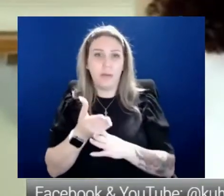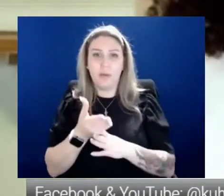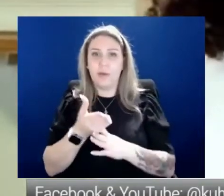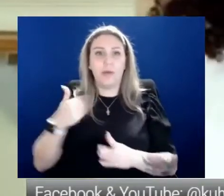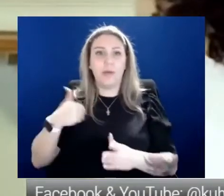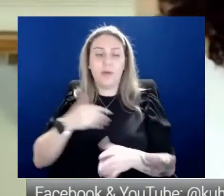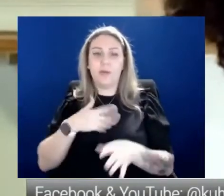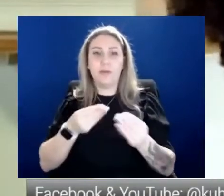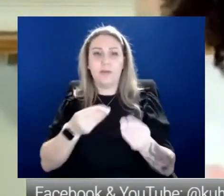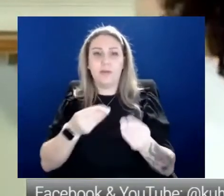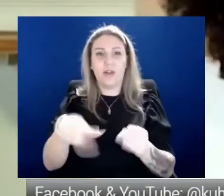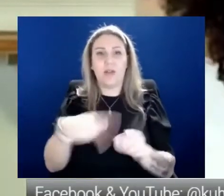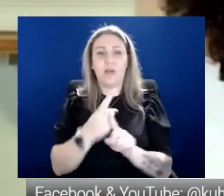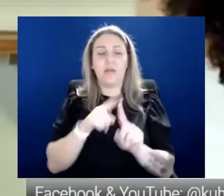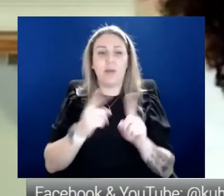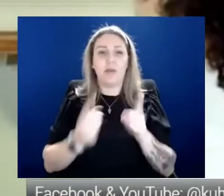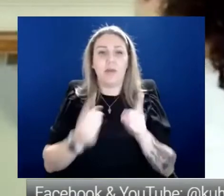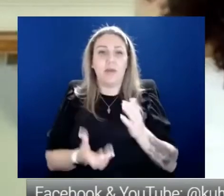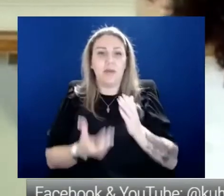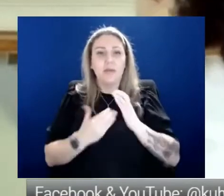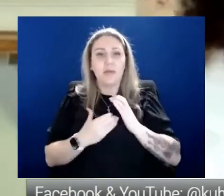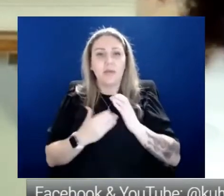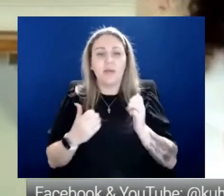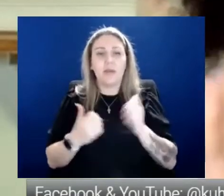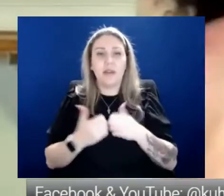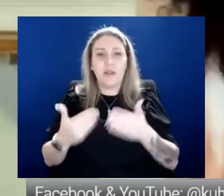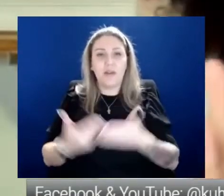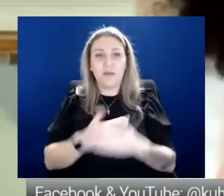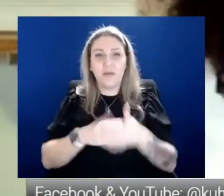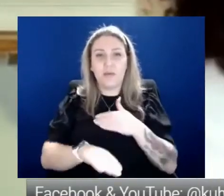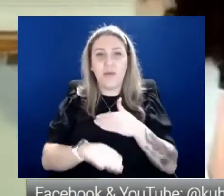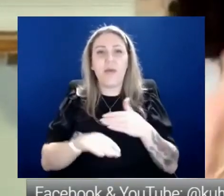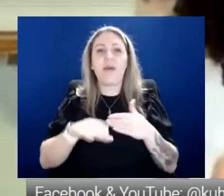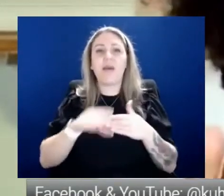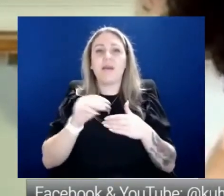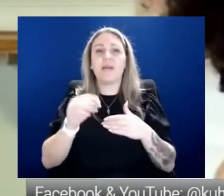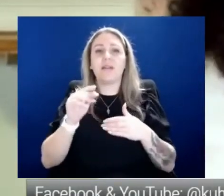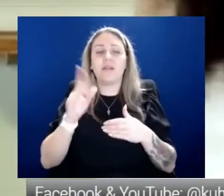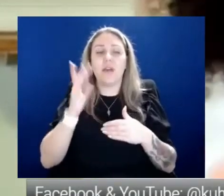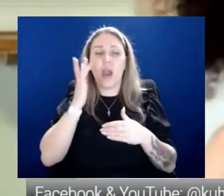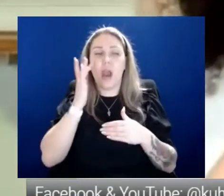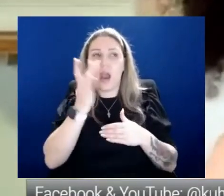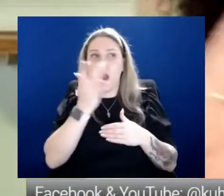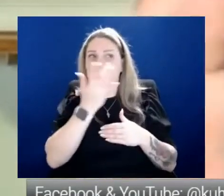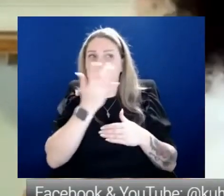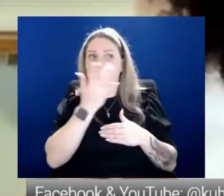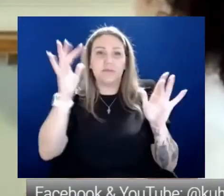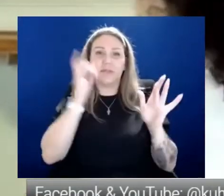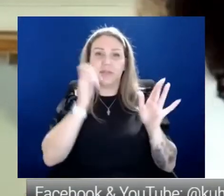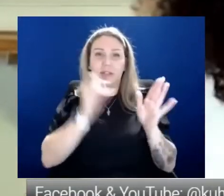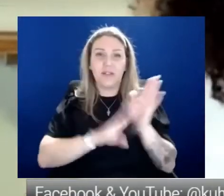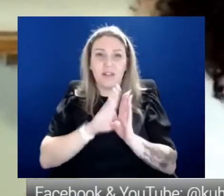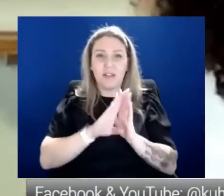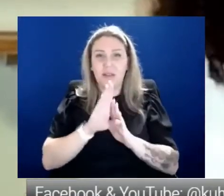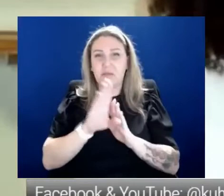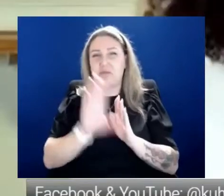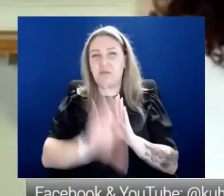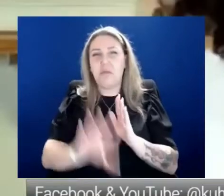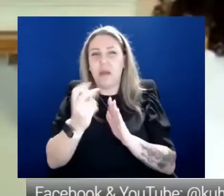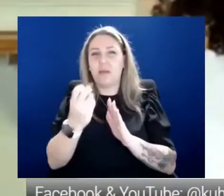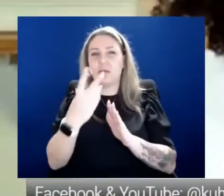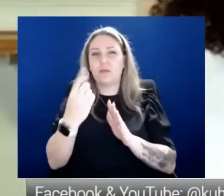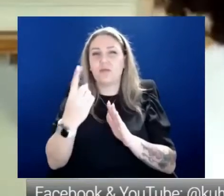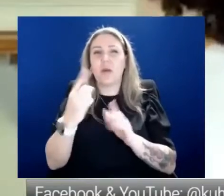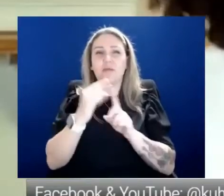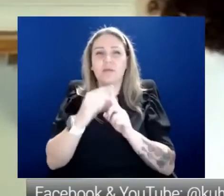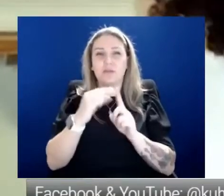when you're close to your baby, especially in the newborn phase and their eyesight is not completely developed, they can see about 12 inches away. When you